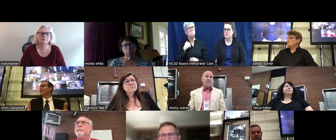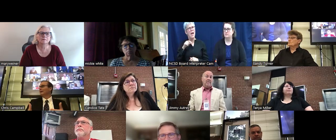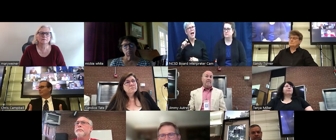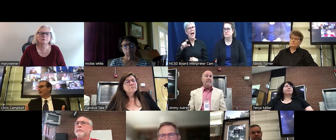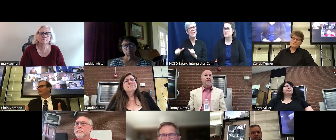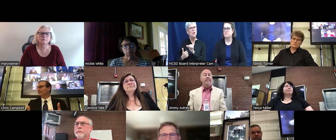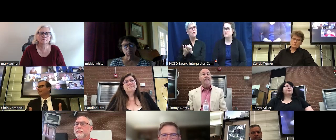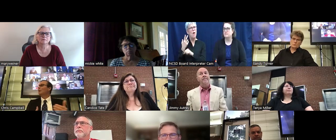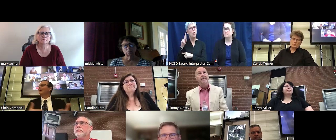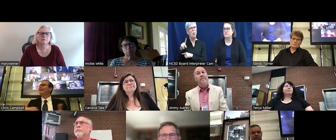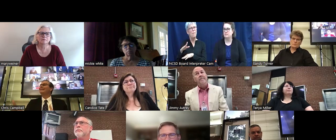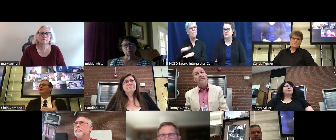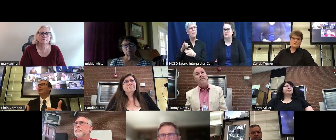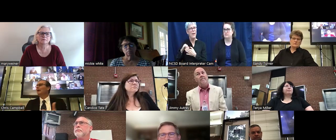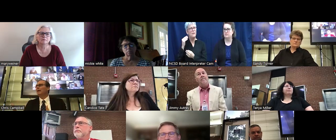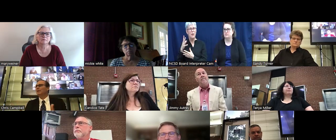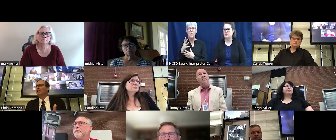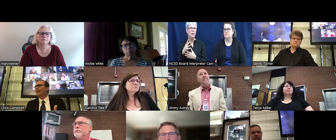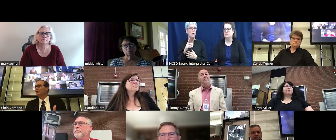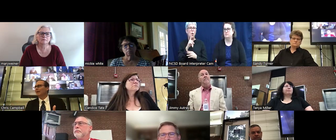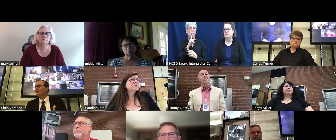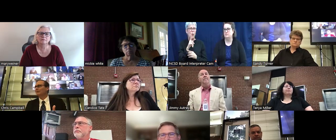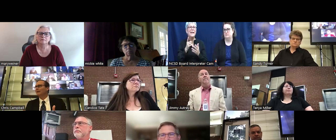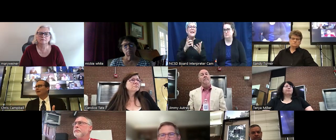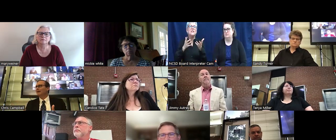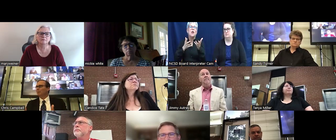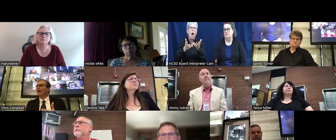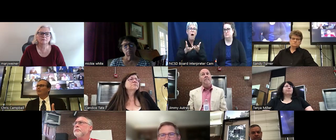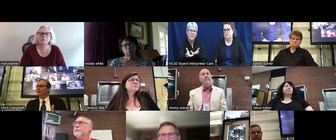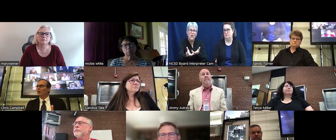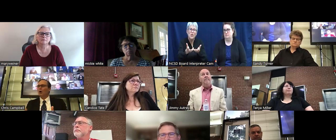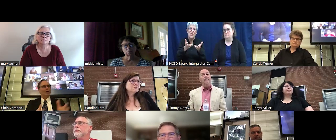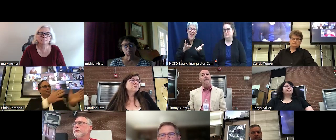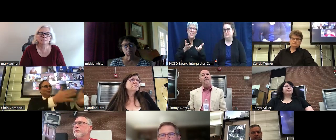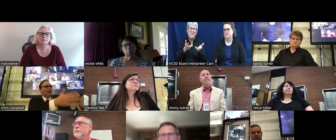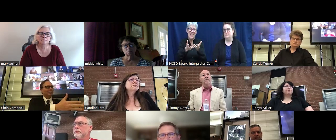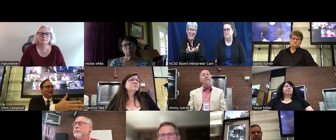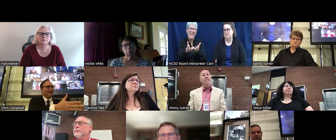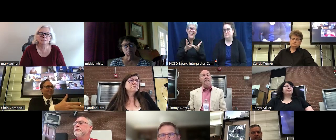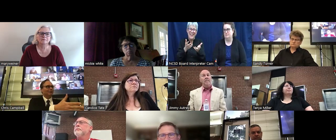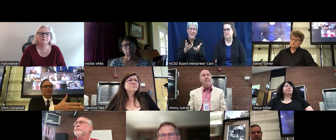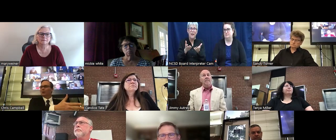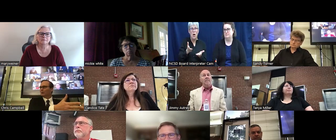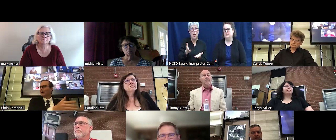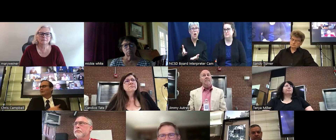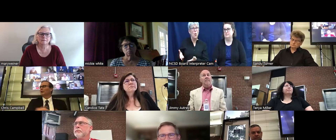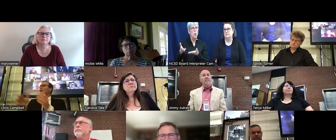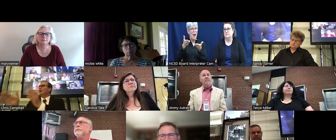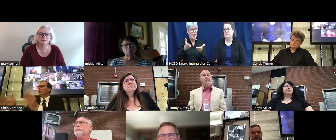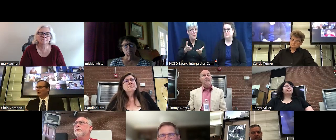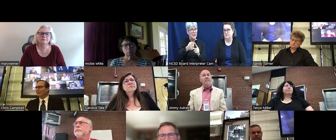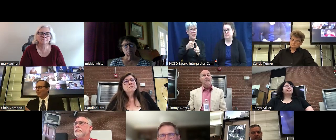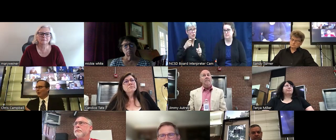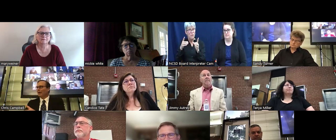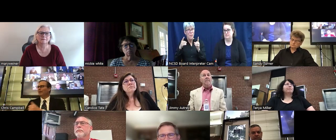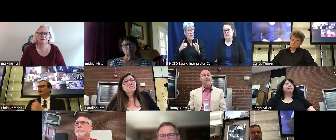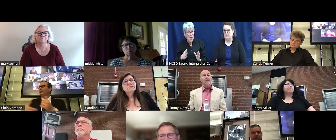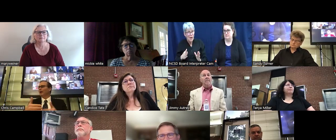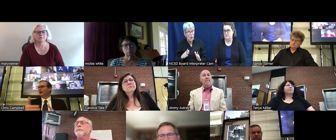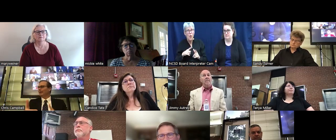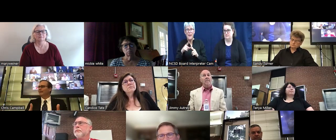information, may decide. So it is very much a conversation. The black letter law is recommendation from your director, you vote on